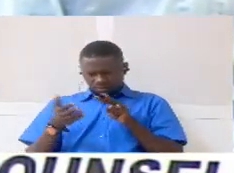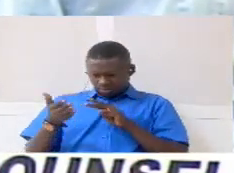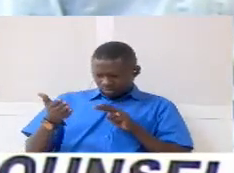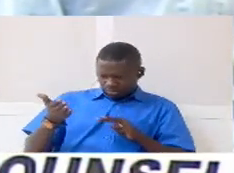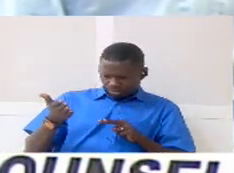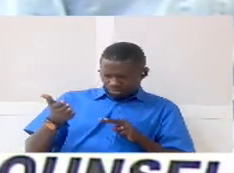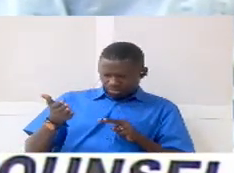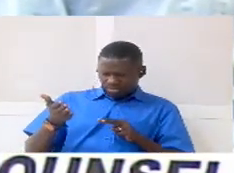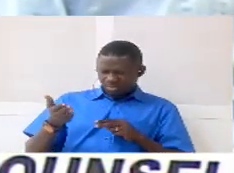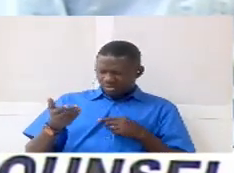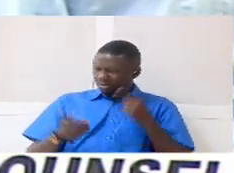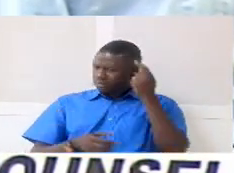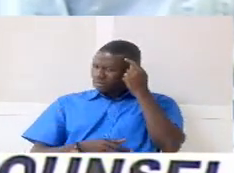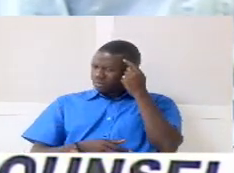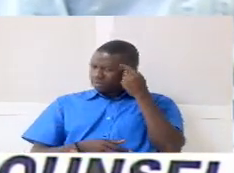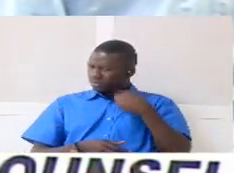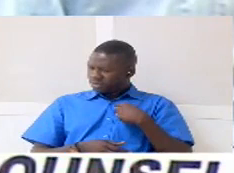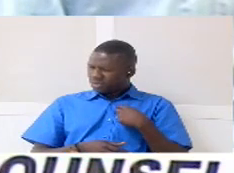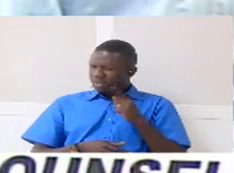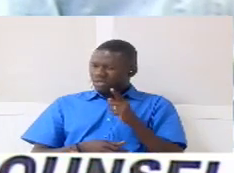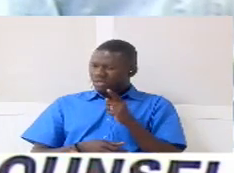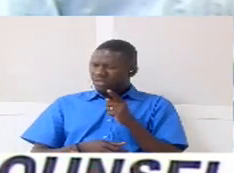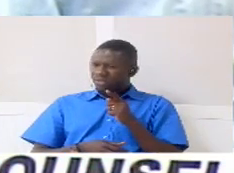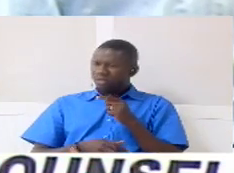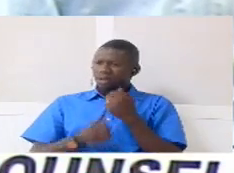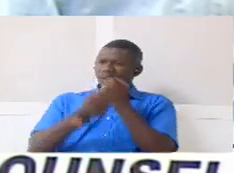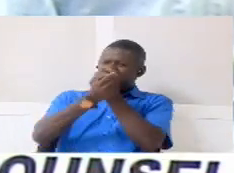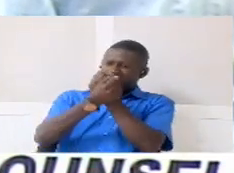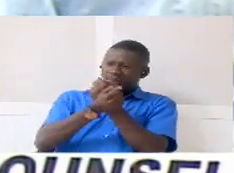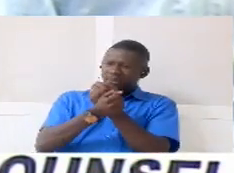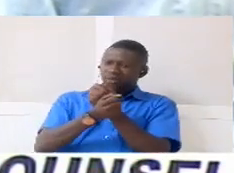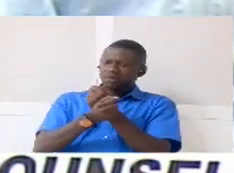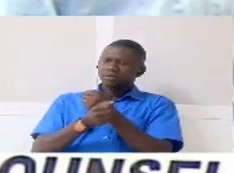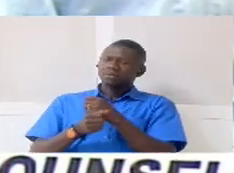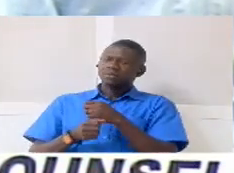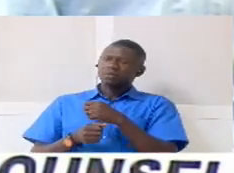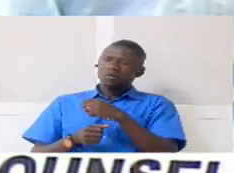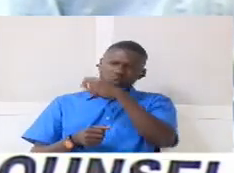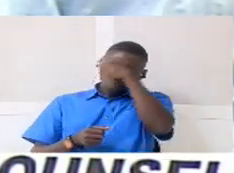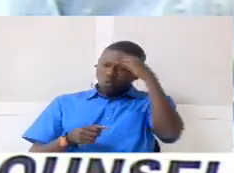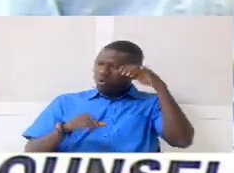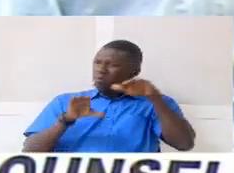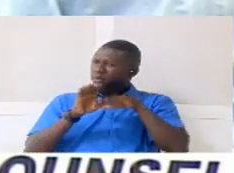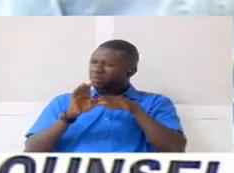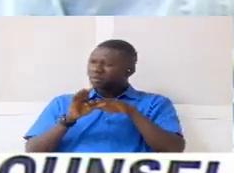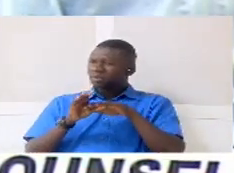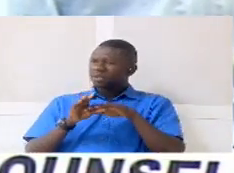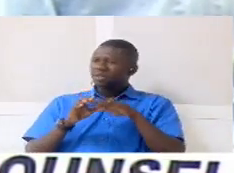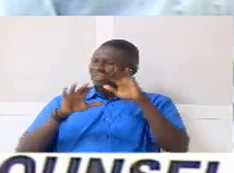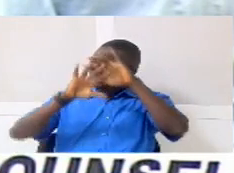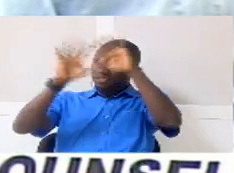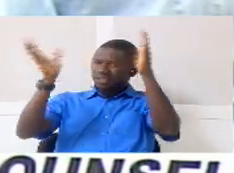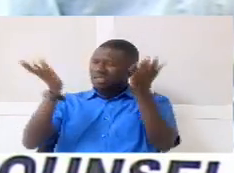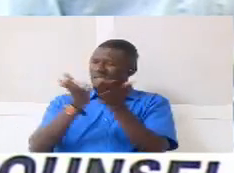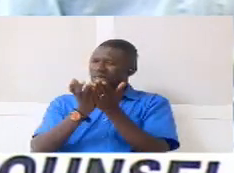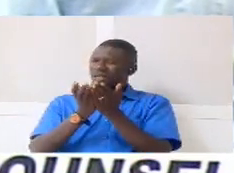that the prison officers generally have very low level of education.